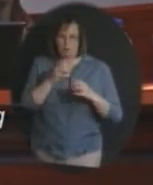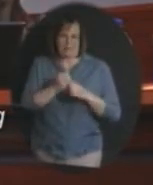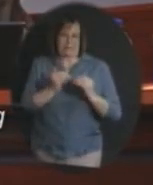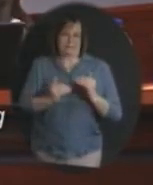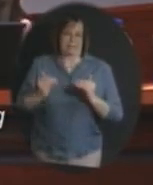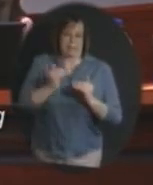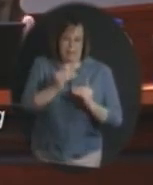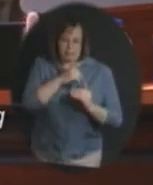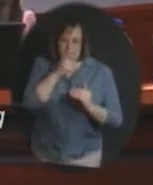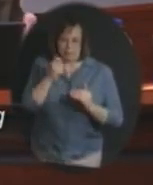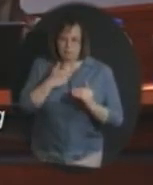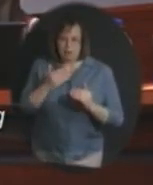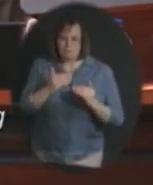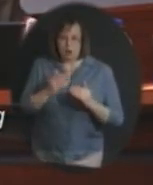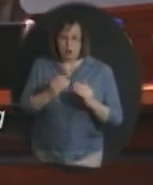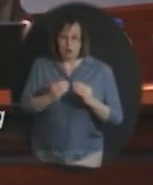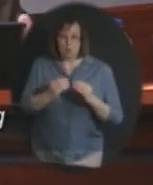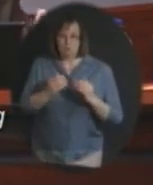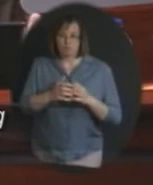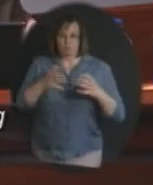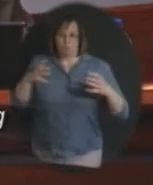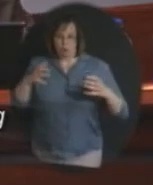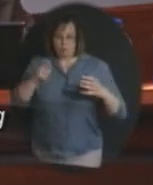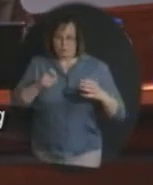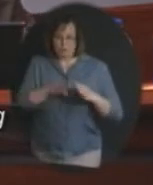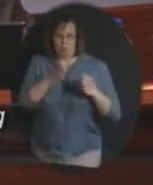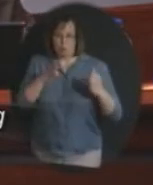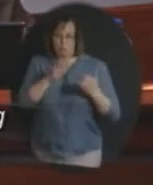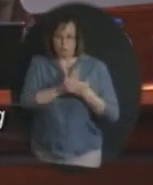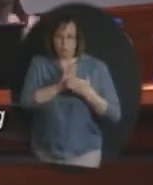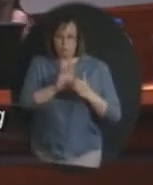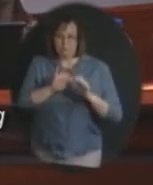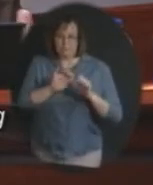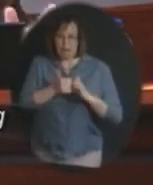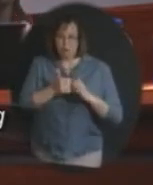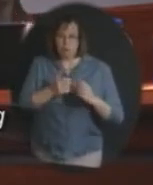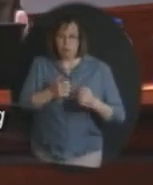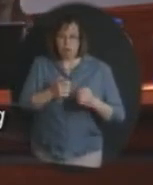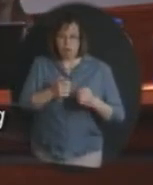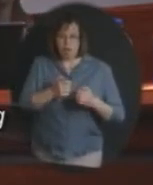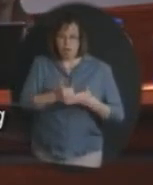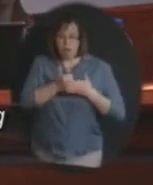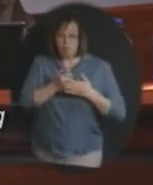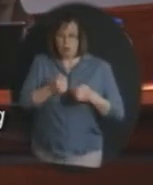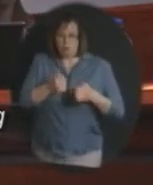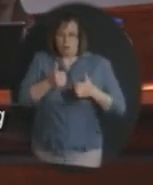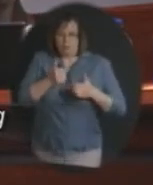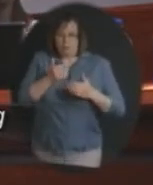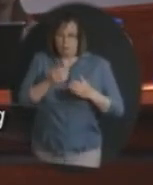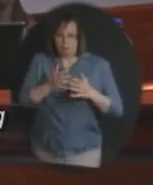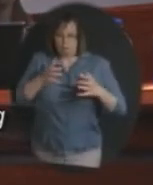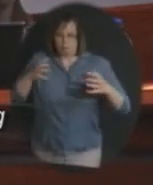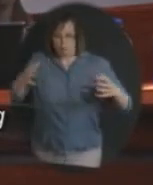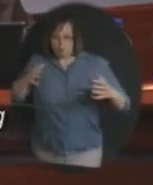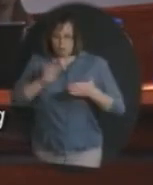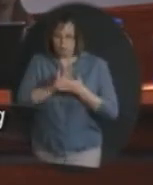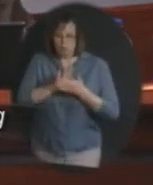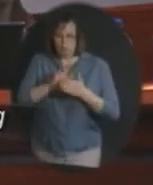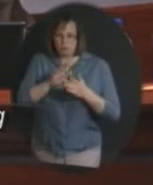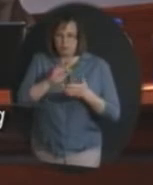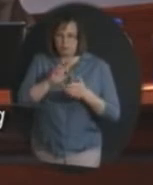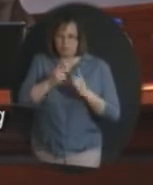It's because we have growth and we need to open schools, and this is a way to help rapidly growing school districts. That's how it's defined by